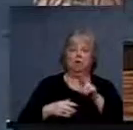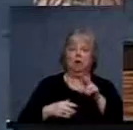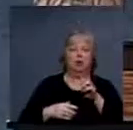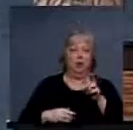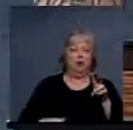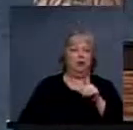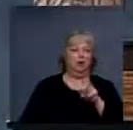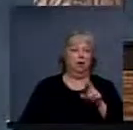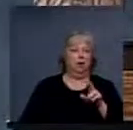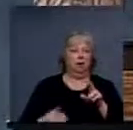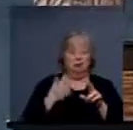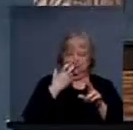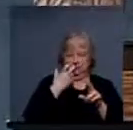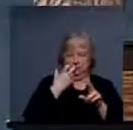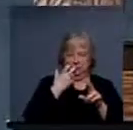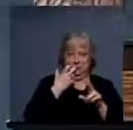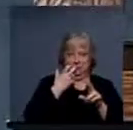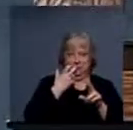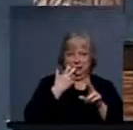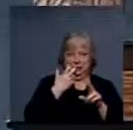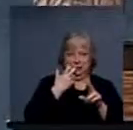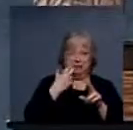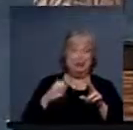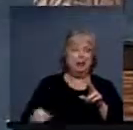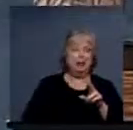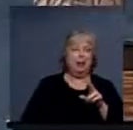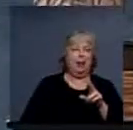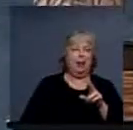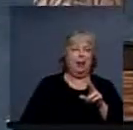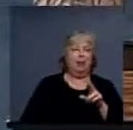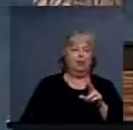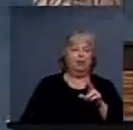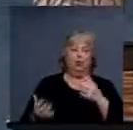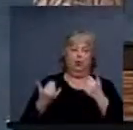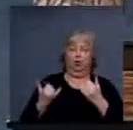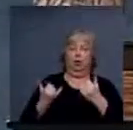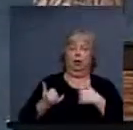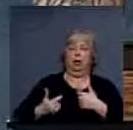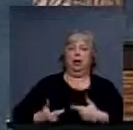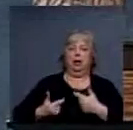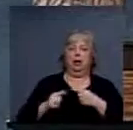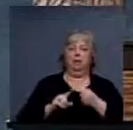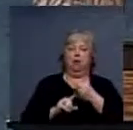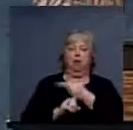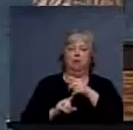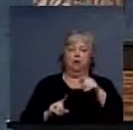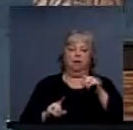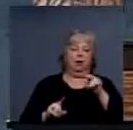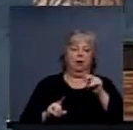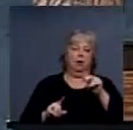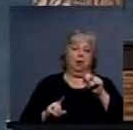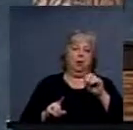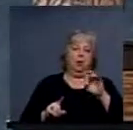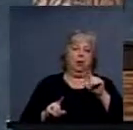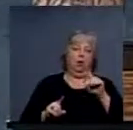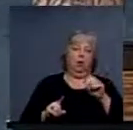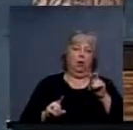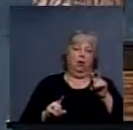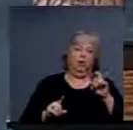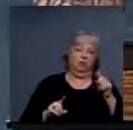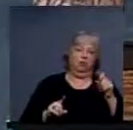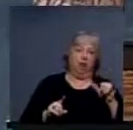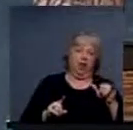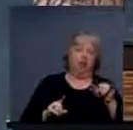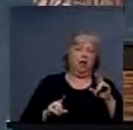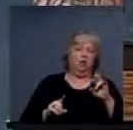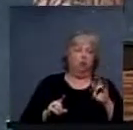Little Rock. I am currently living off of Pinnacle Valley Road, and